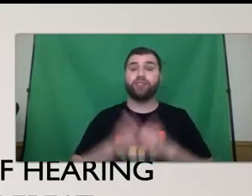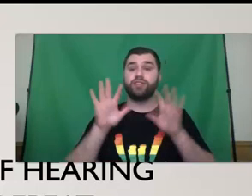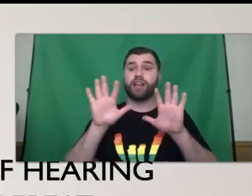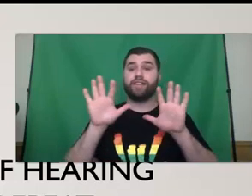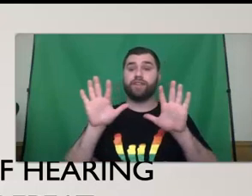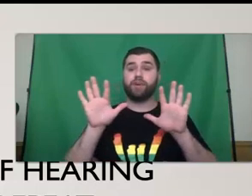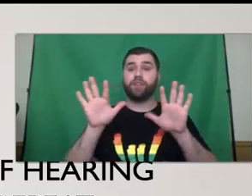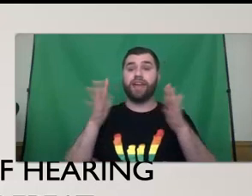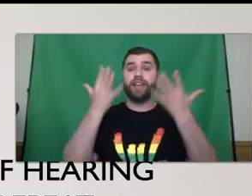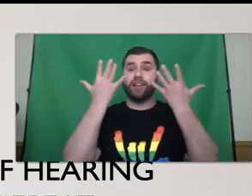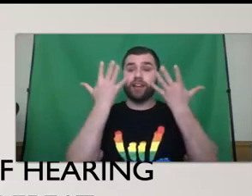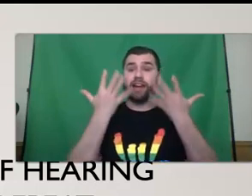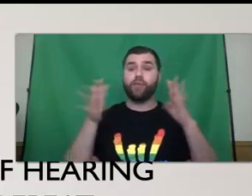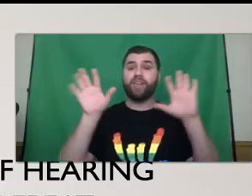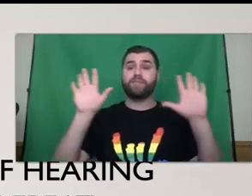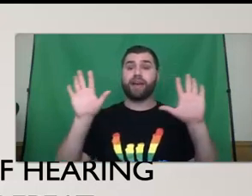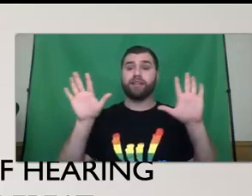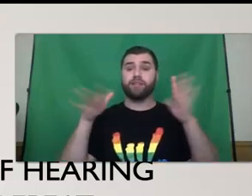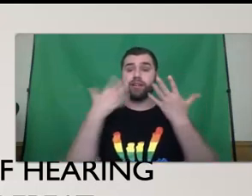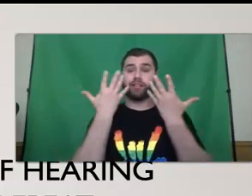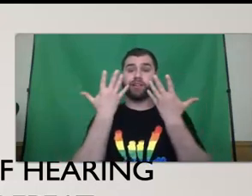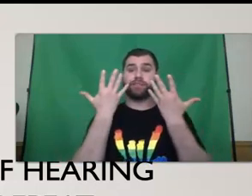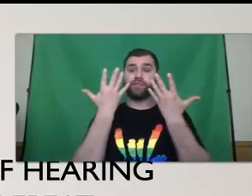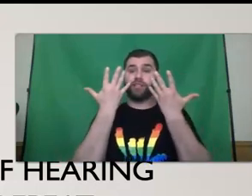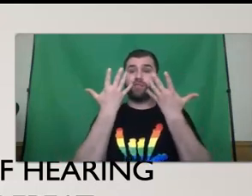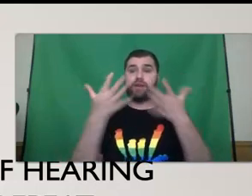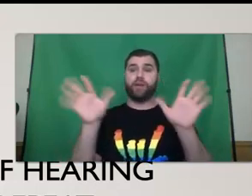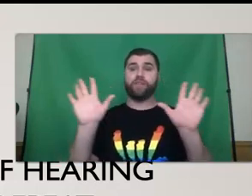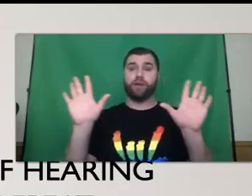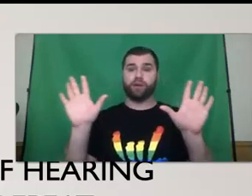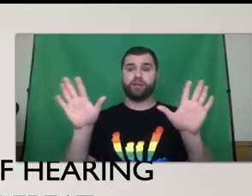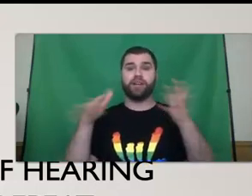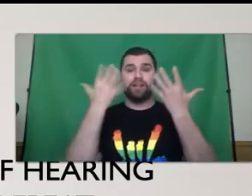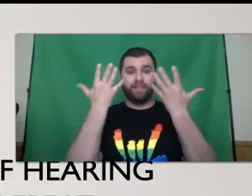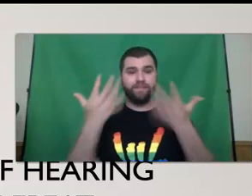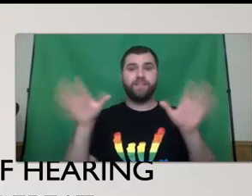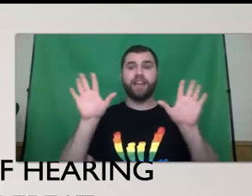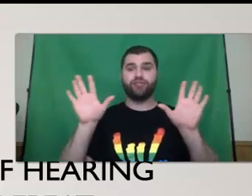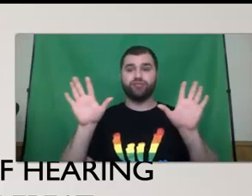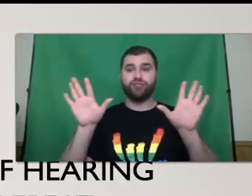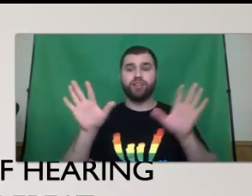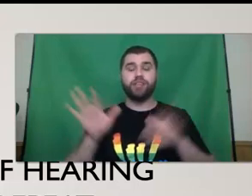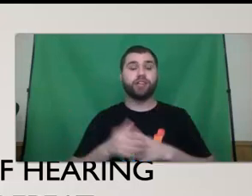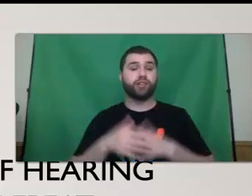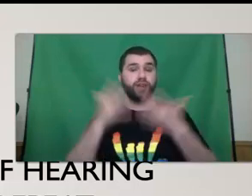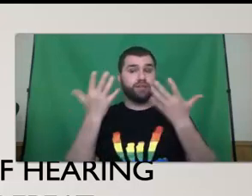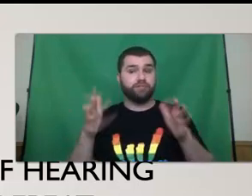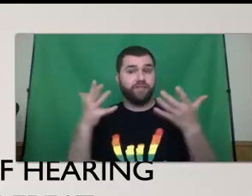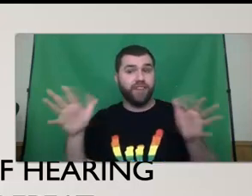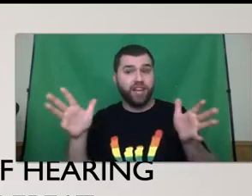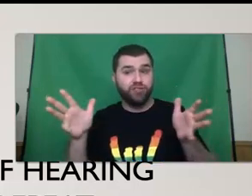Finish. You're going to have your both hands and you're going to kind of wave them back. So you're going to start them towards you and wave them outward. Finish. You could do